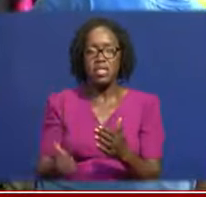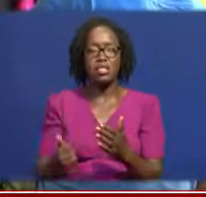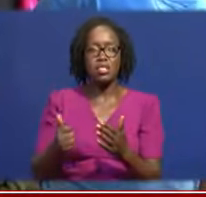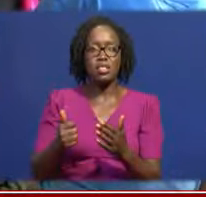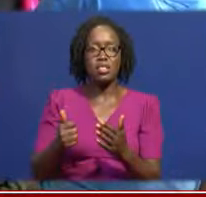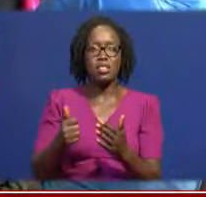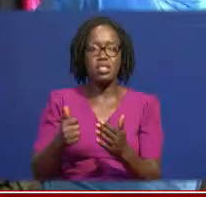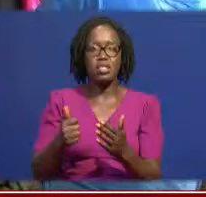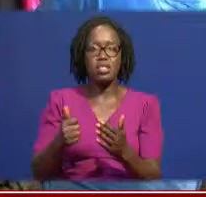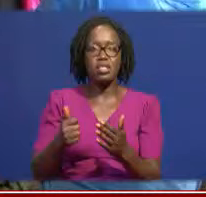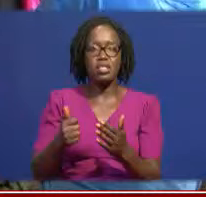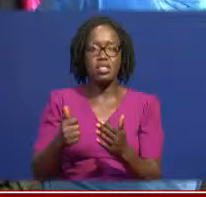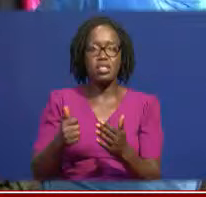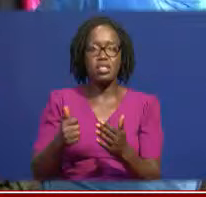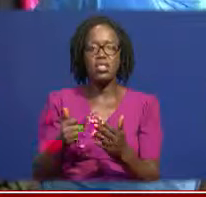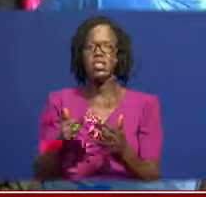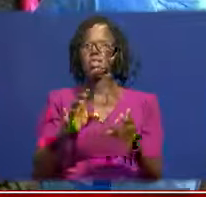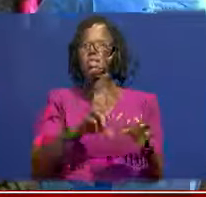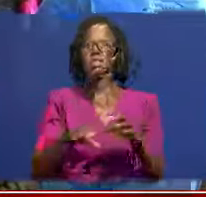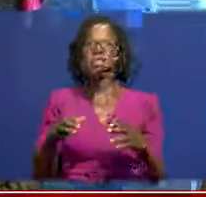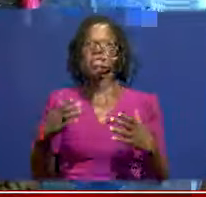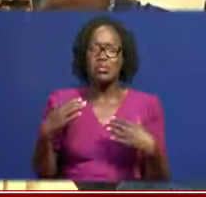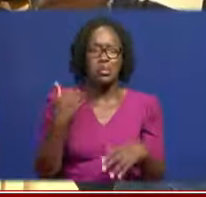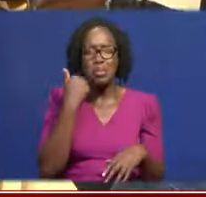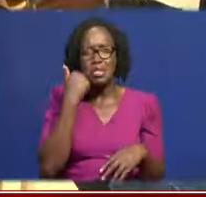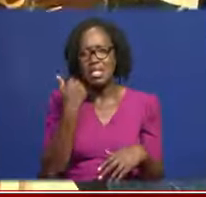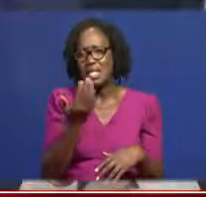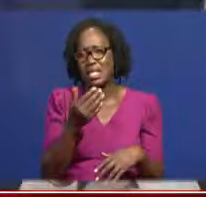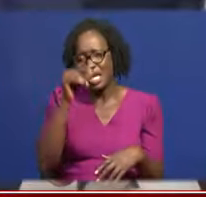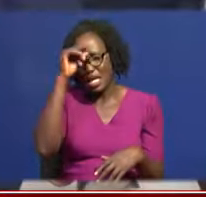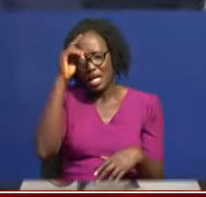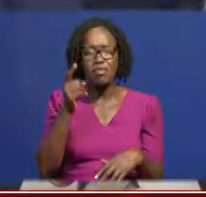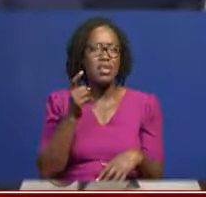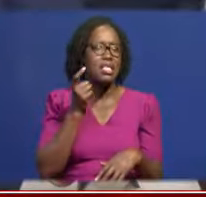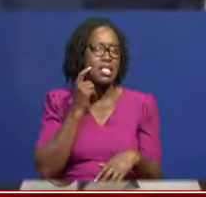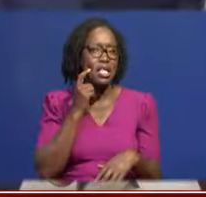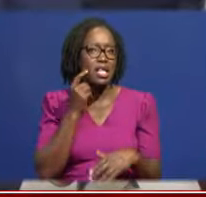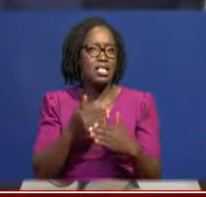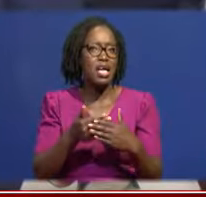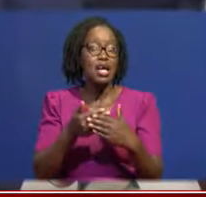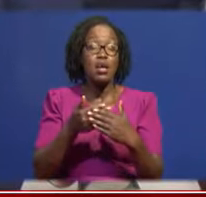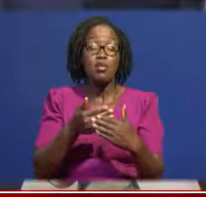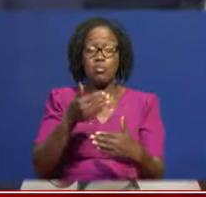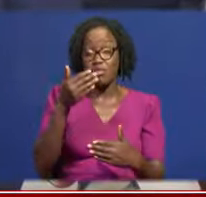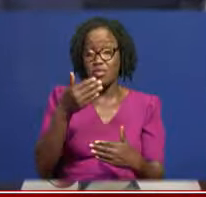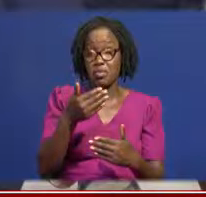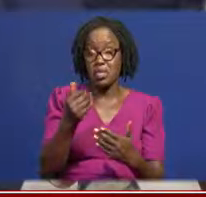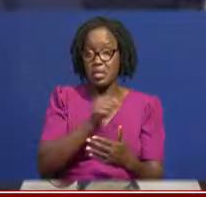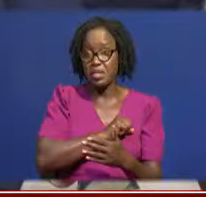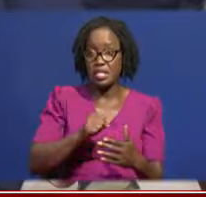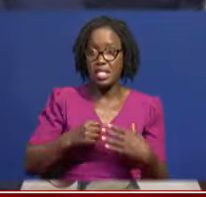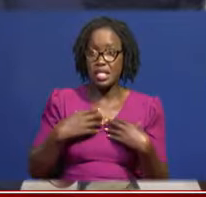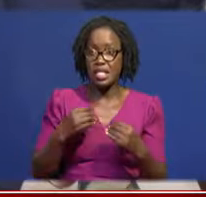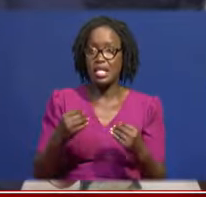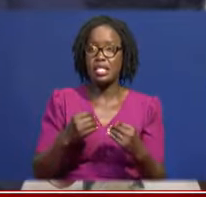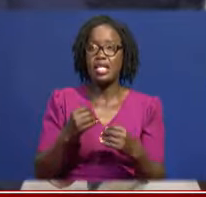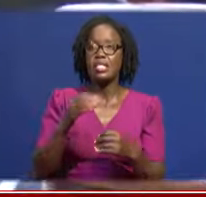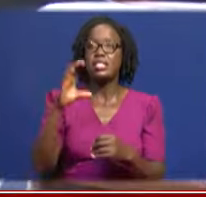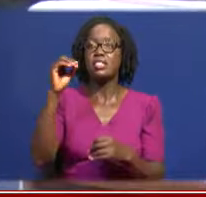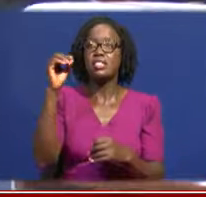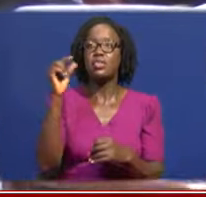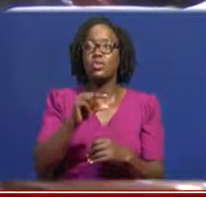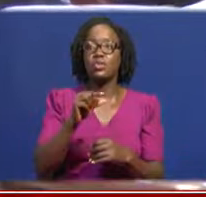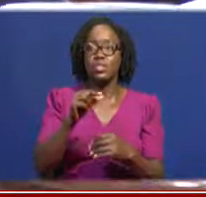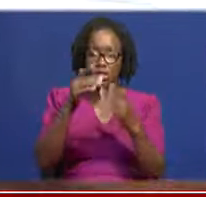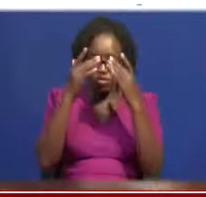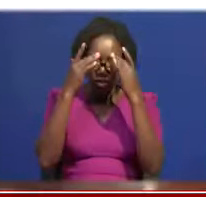of patients, Johnson Sakaja, who was before the Senate Health Committee, says the Council of Governors have resolved